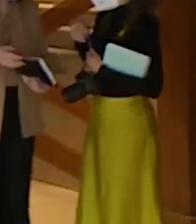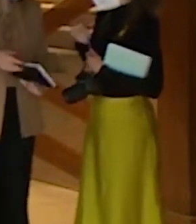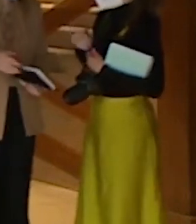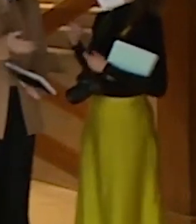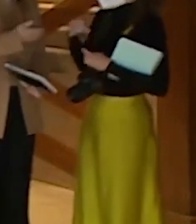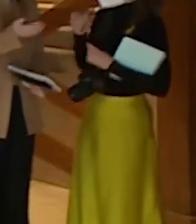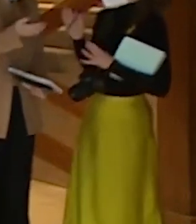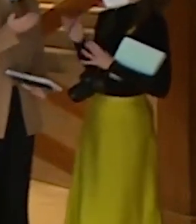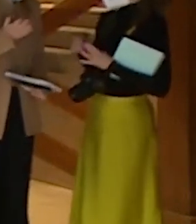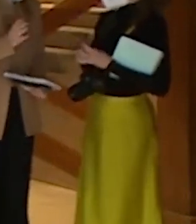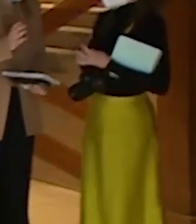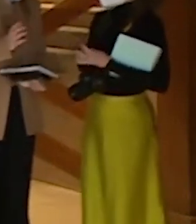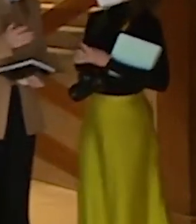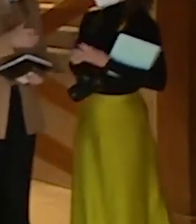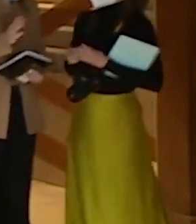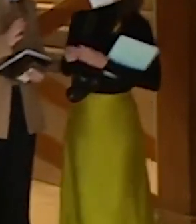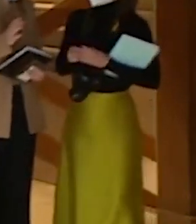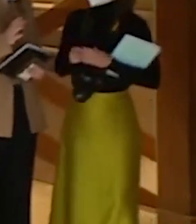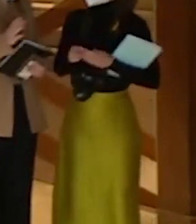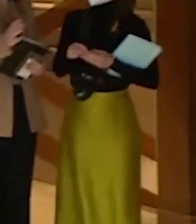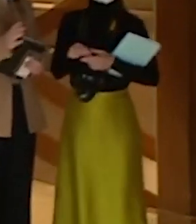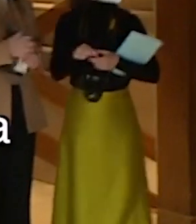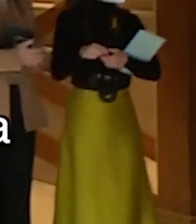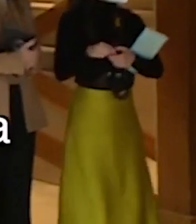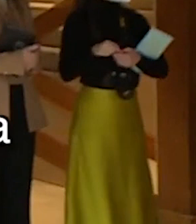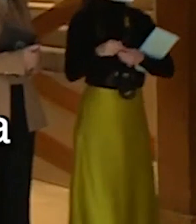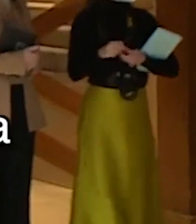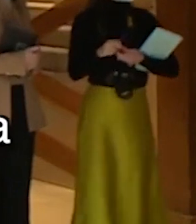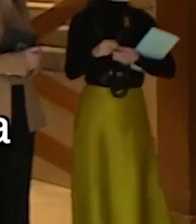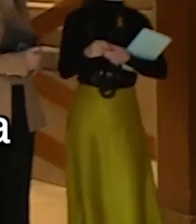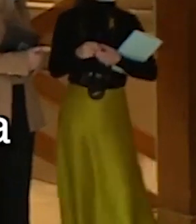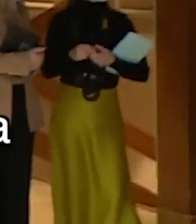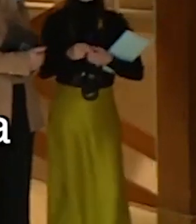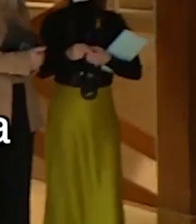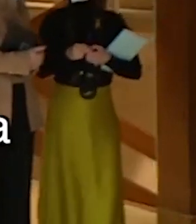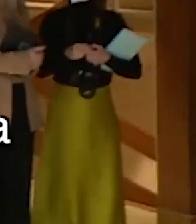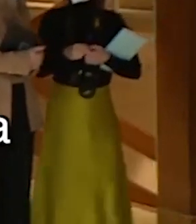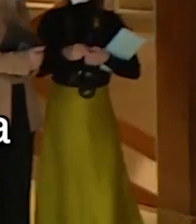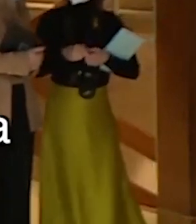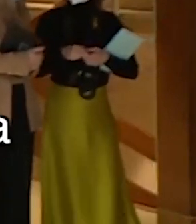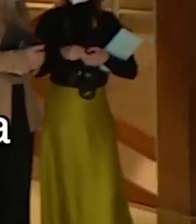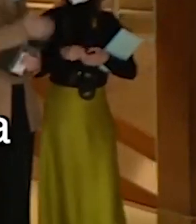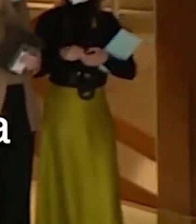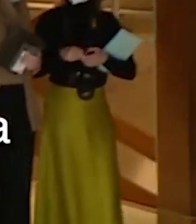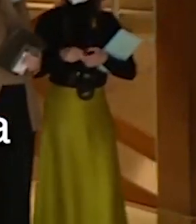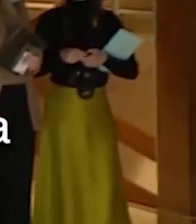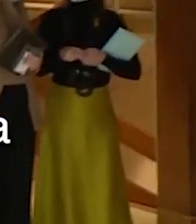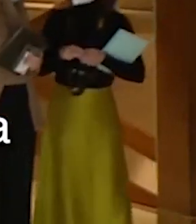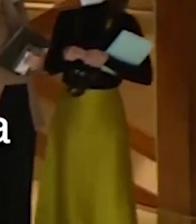and to live together. So I'm very thankful to the Catholic University for opening